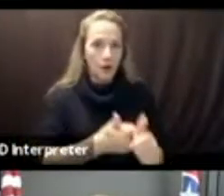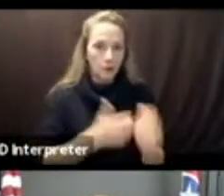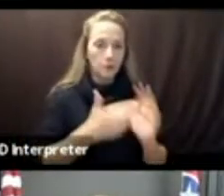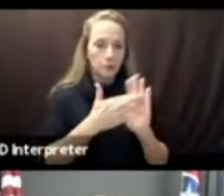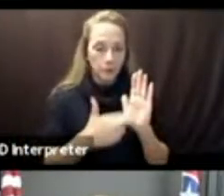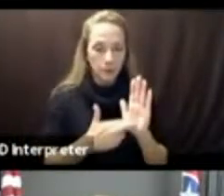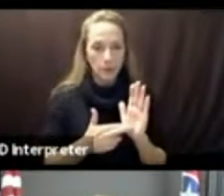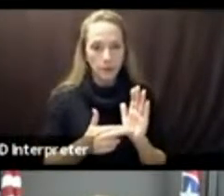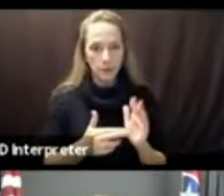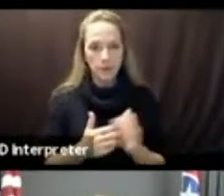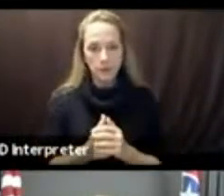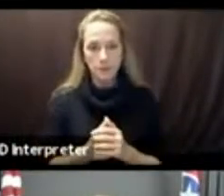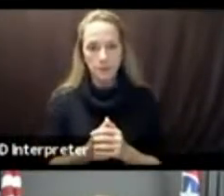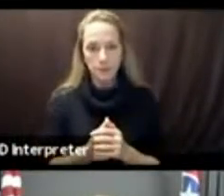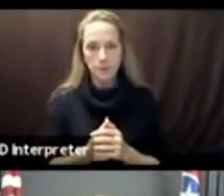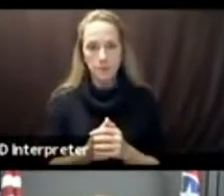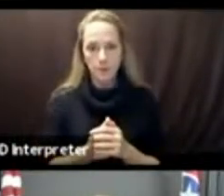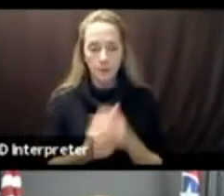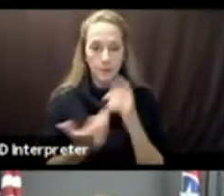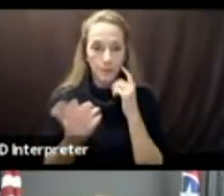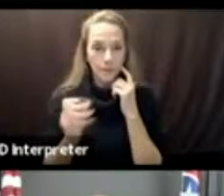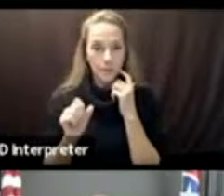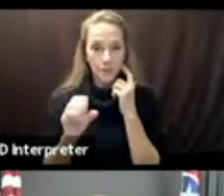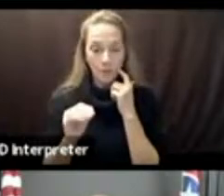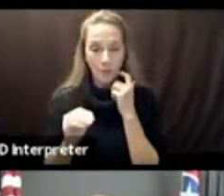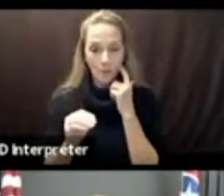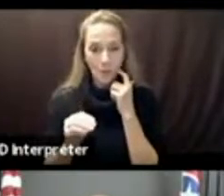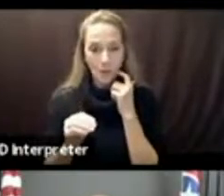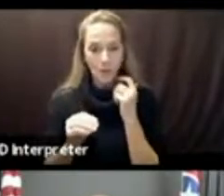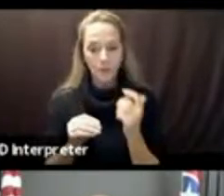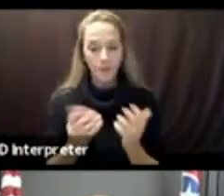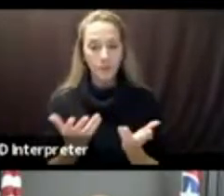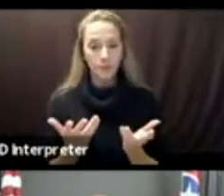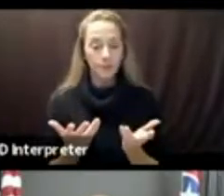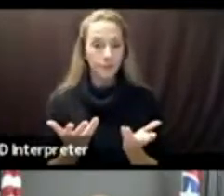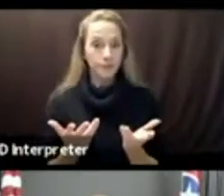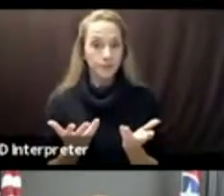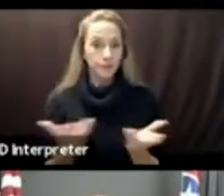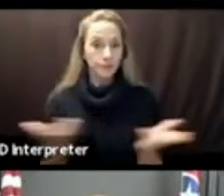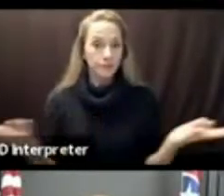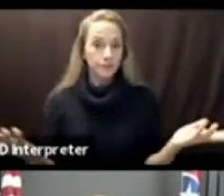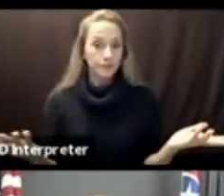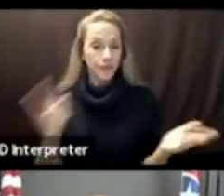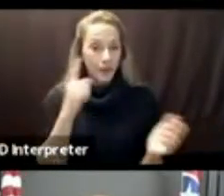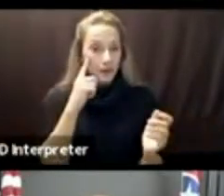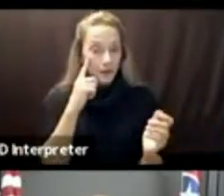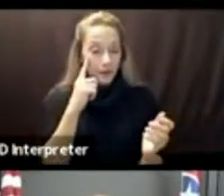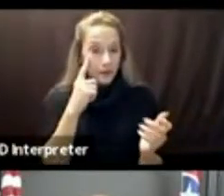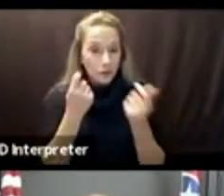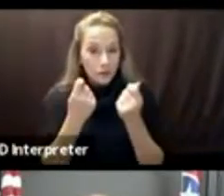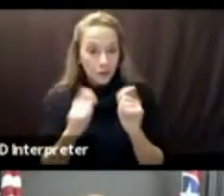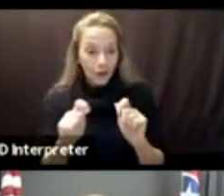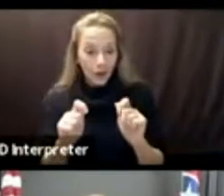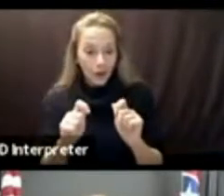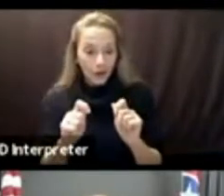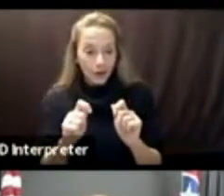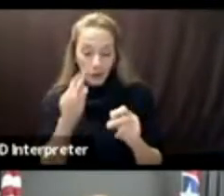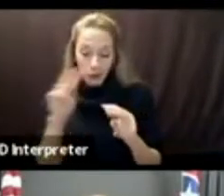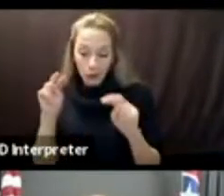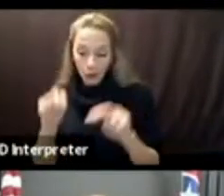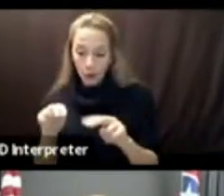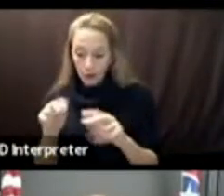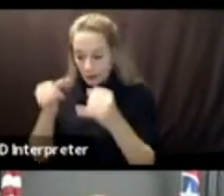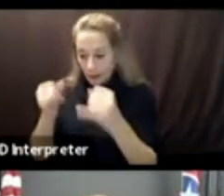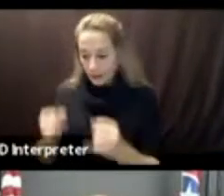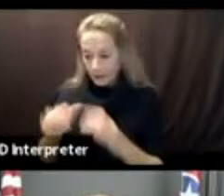very variable in its enforcement, and we know that. So I think that trying to splice it differently would be